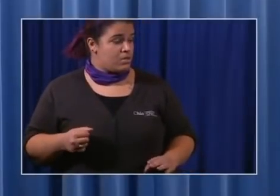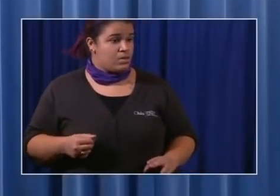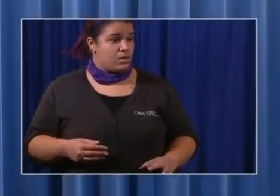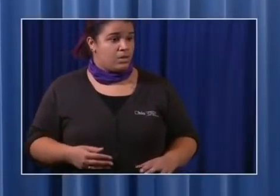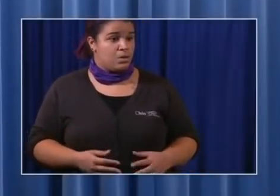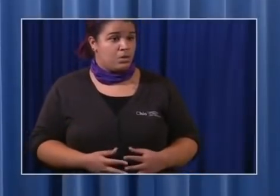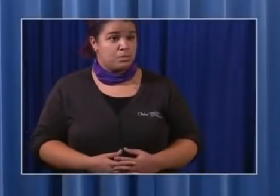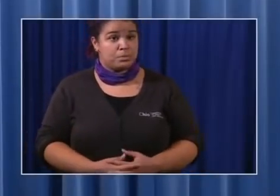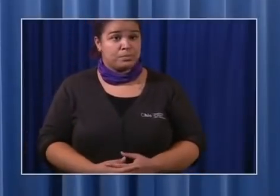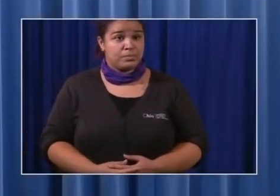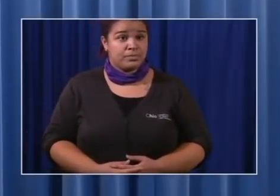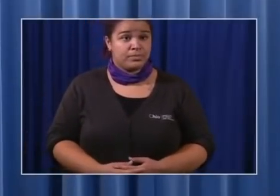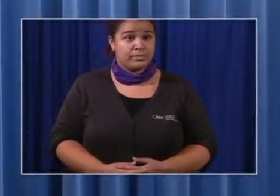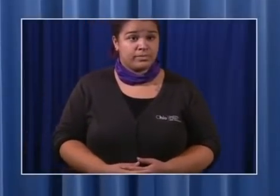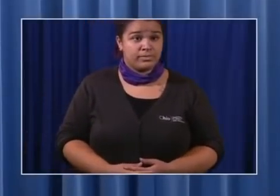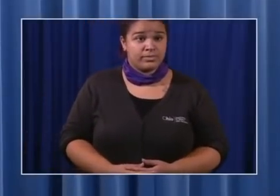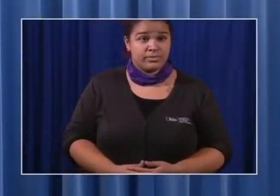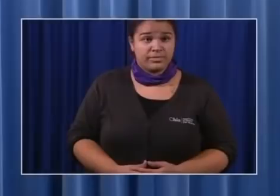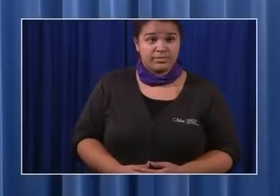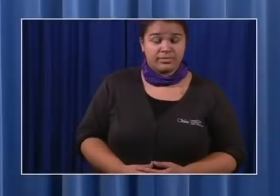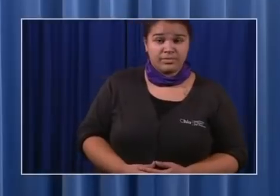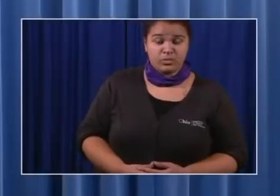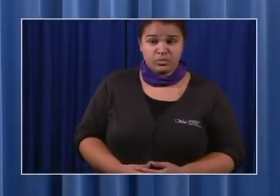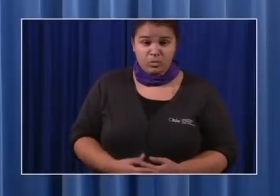There we go. Hold on. Sure.